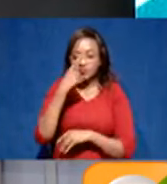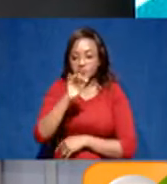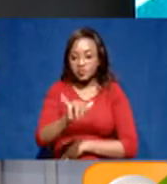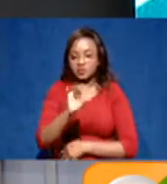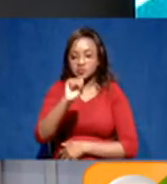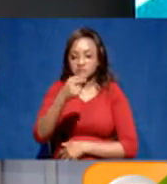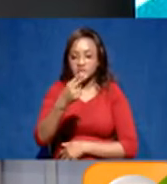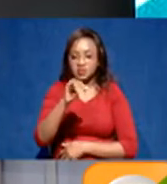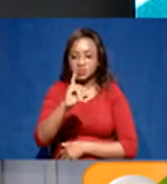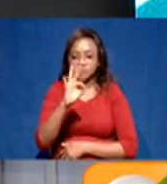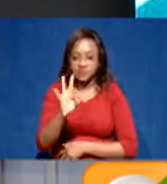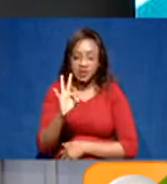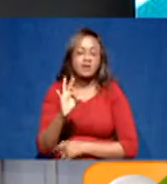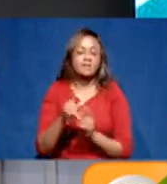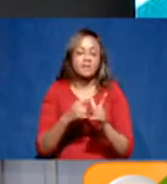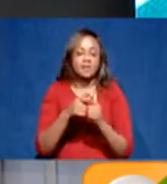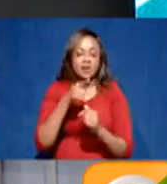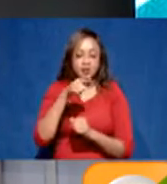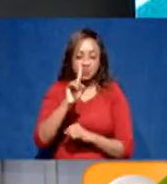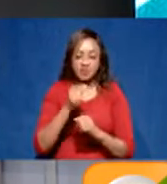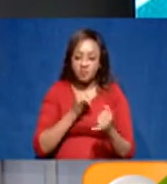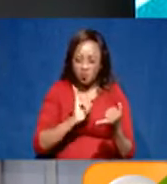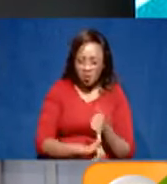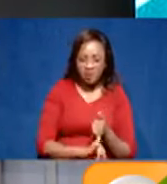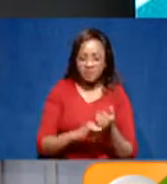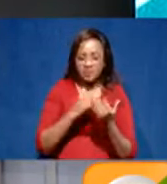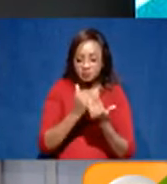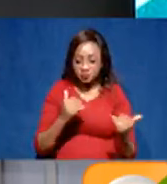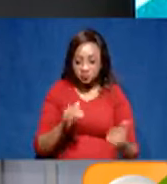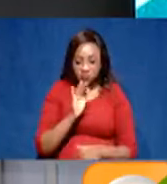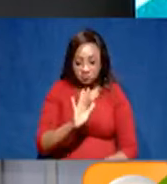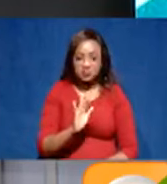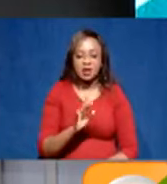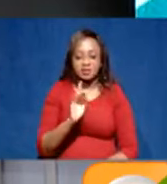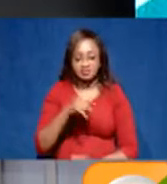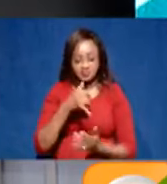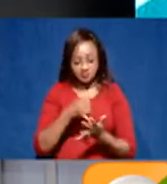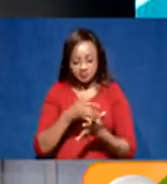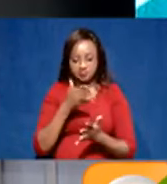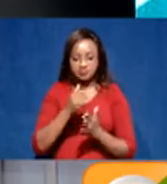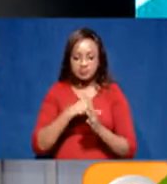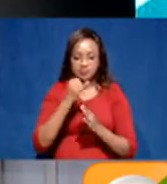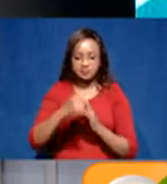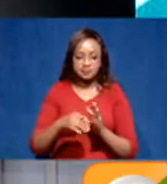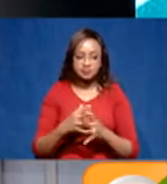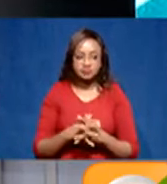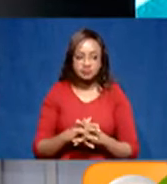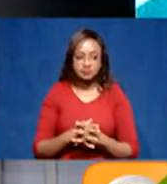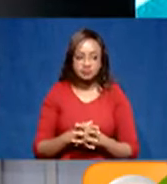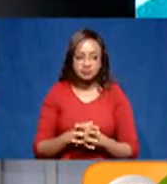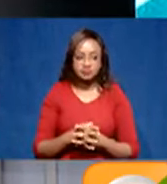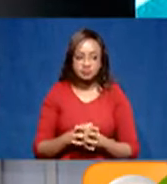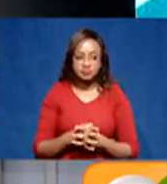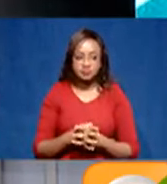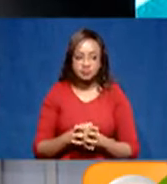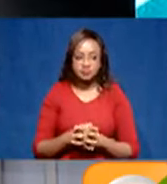Insurance Fund, you will enlist your spouse and the children that are depending on this contributor. So